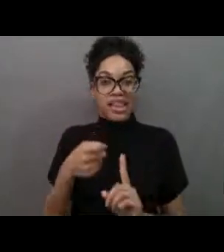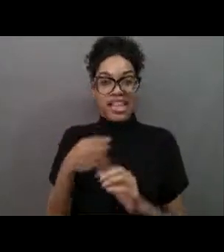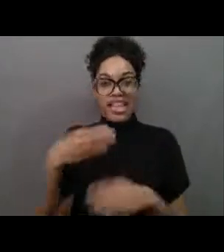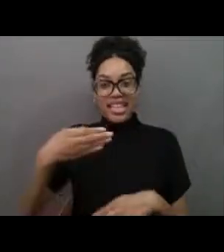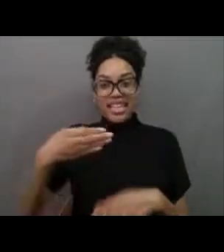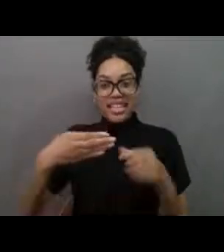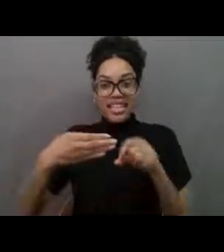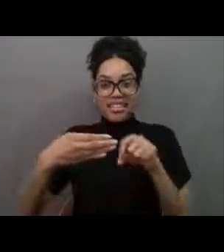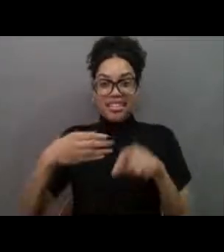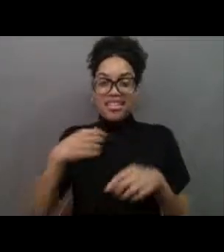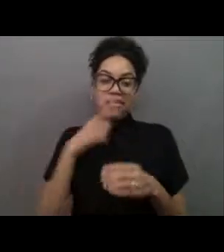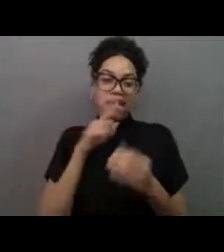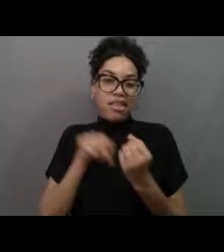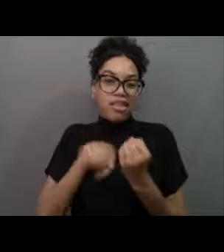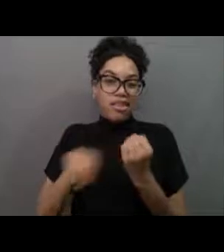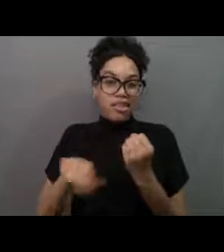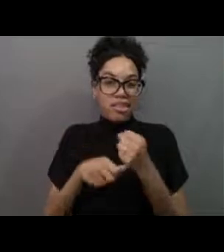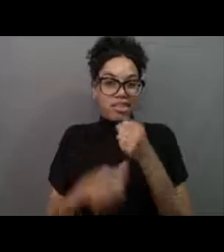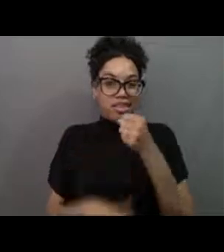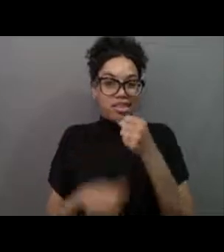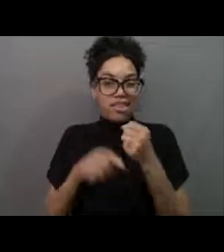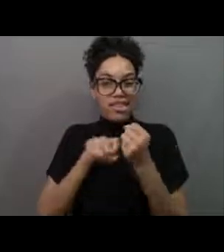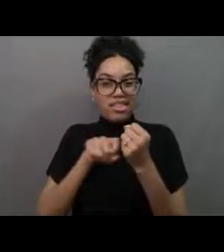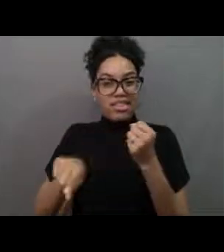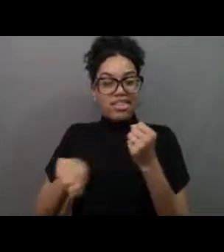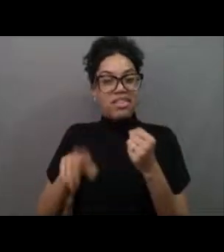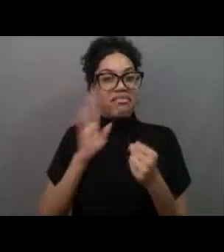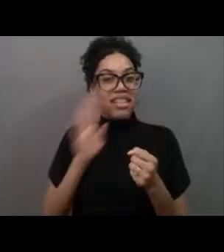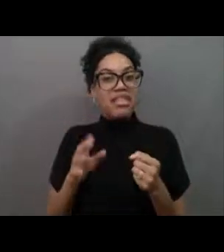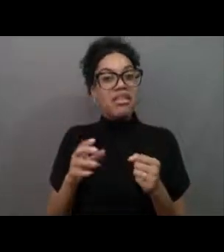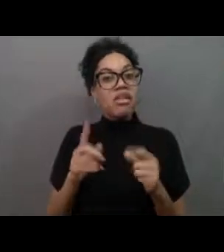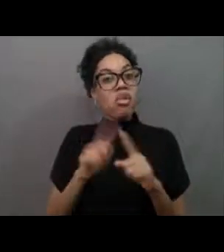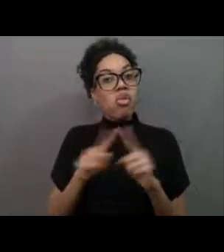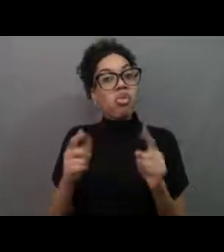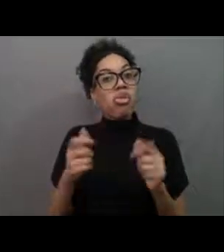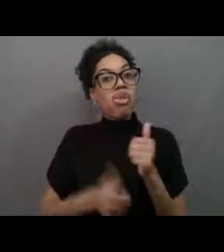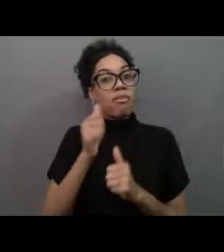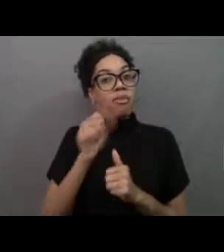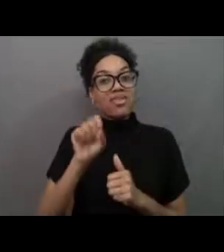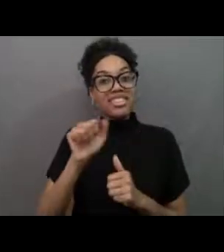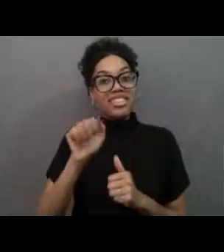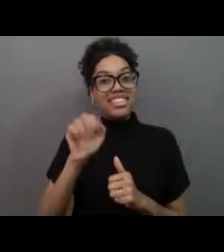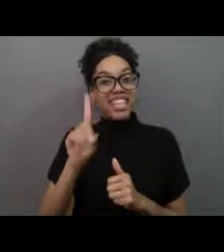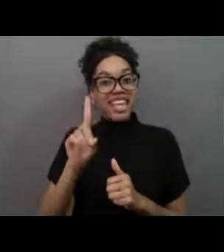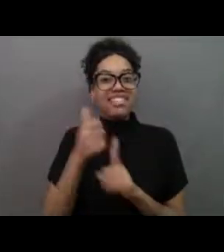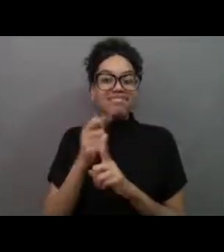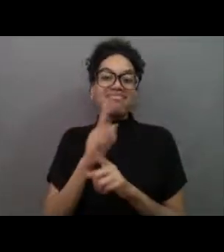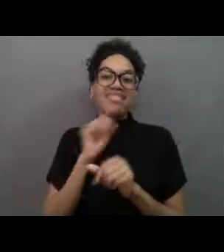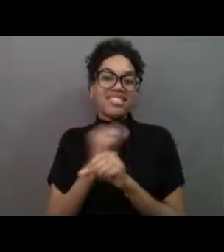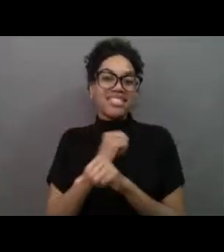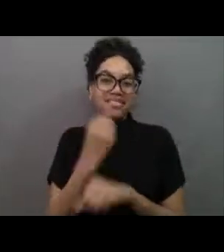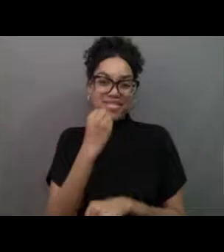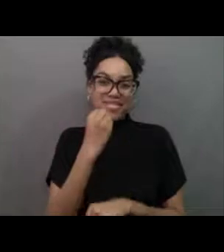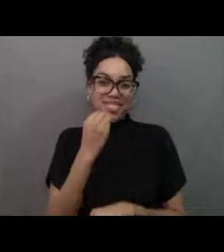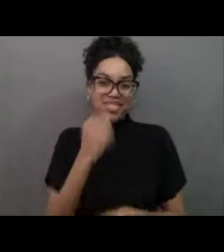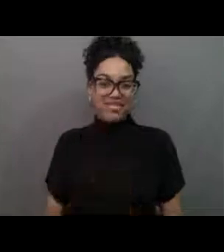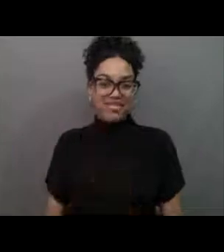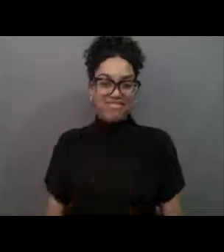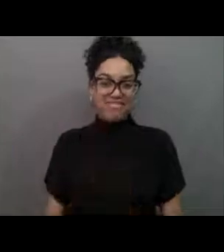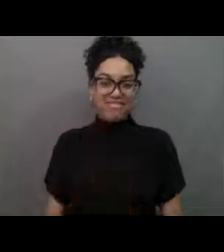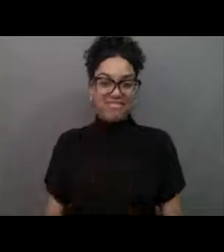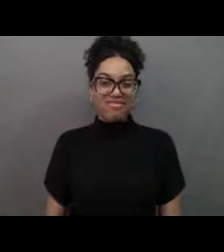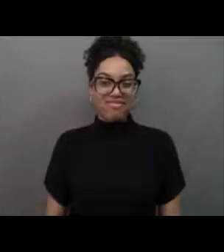of the parrotfish, which means that most sand around coral reefs is actually parrotfish poop. I knew you'd like